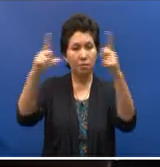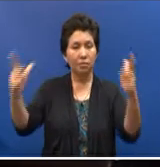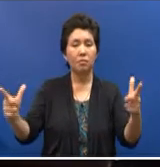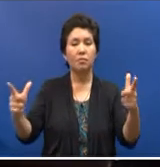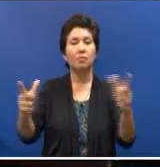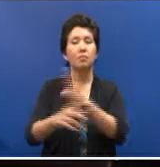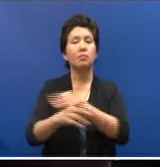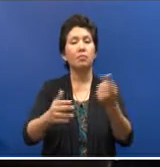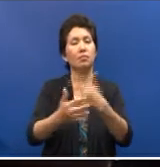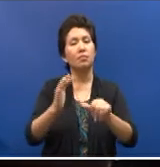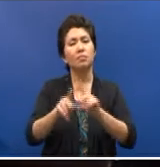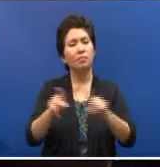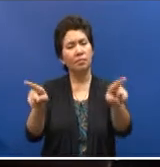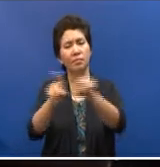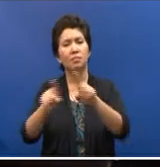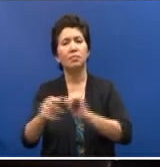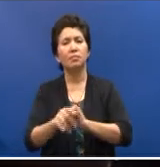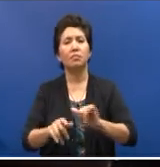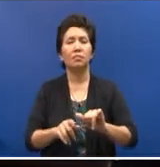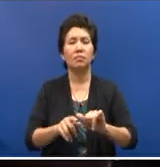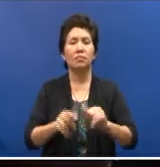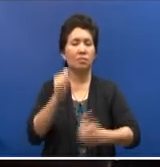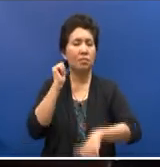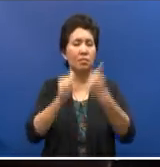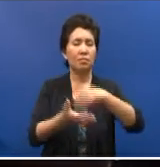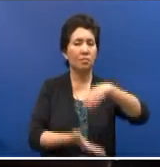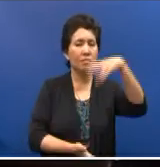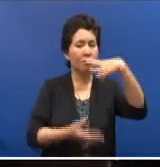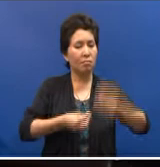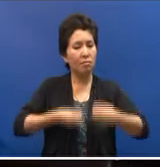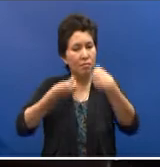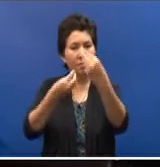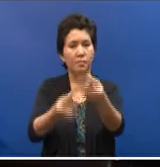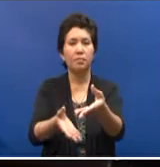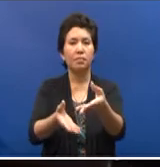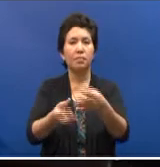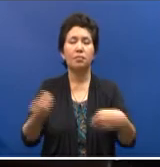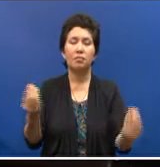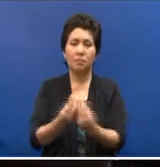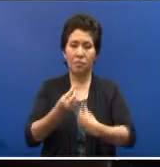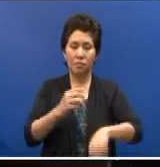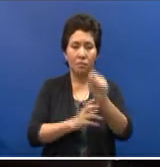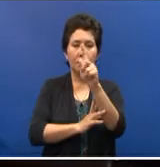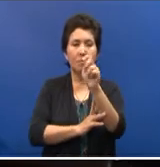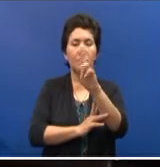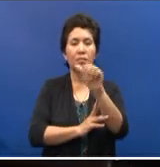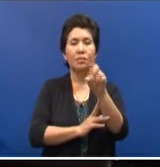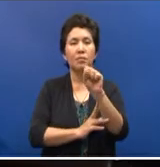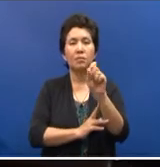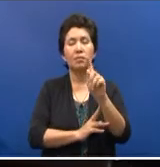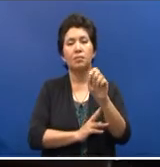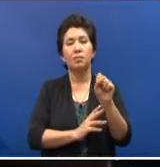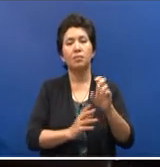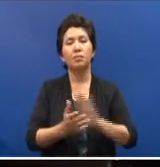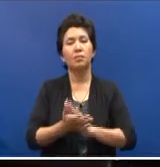Okay, but unlike the Westerners, the more wealth is given, okay, the more status Anutka